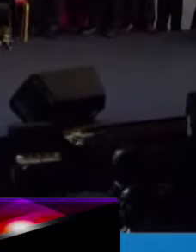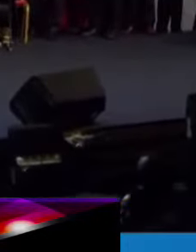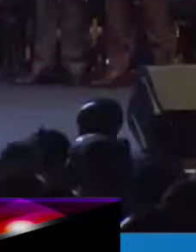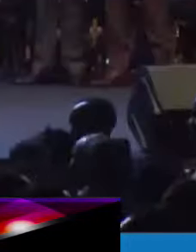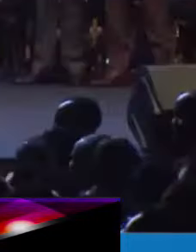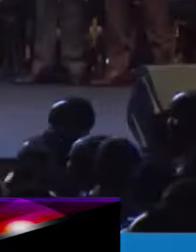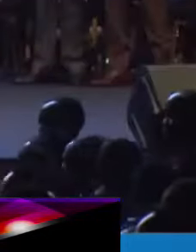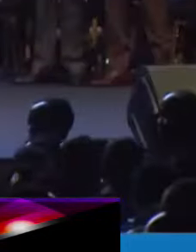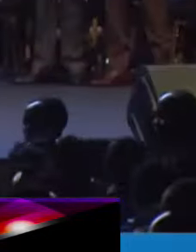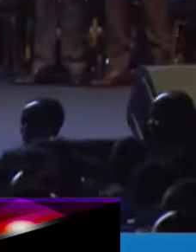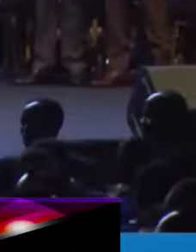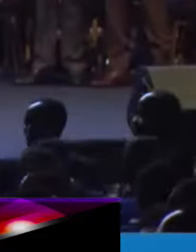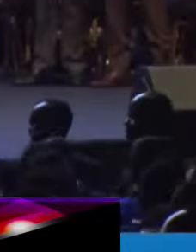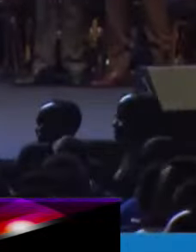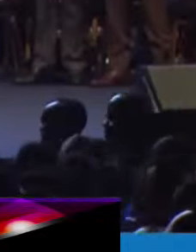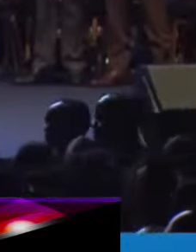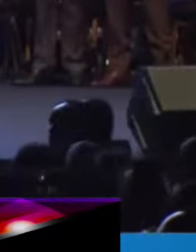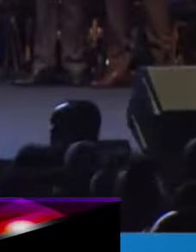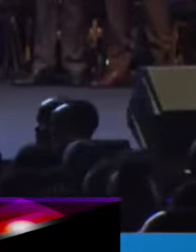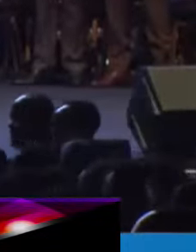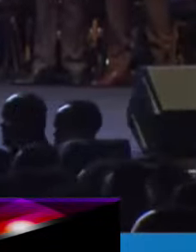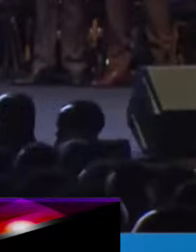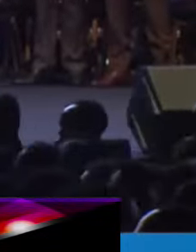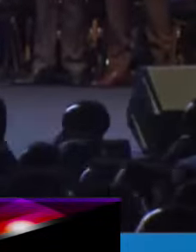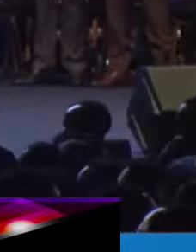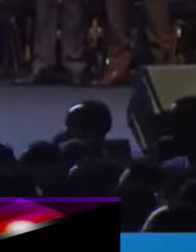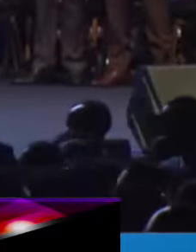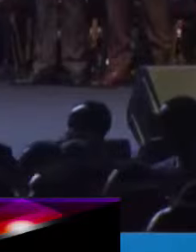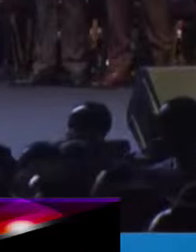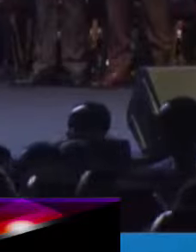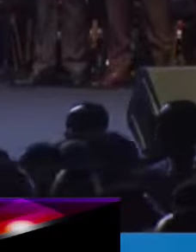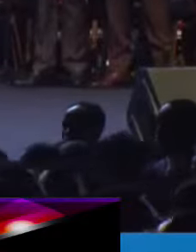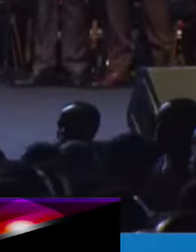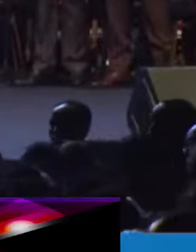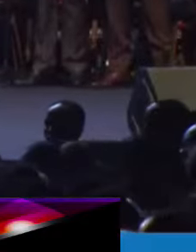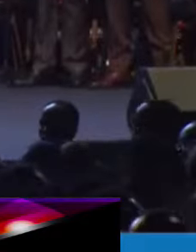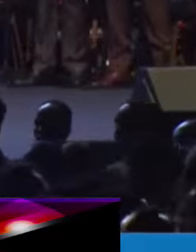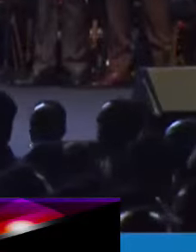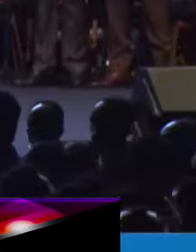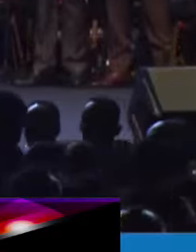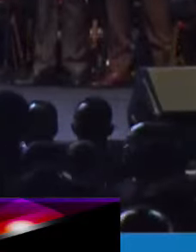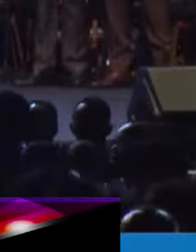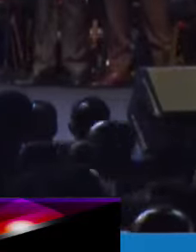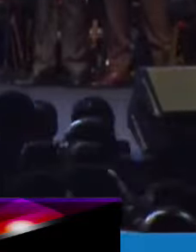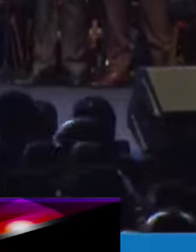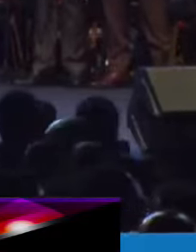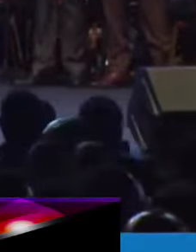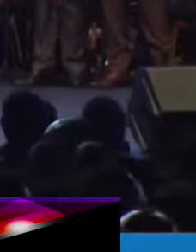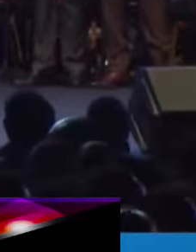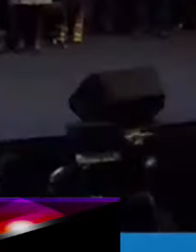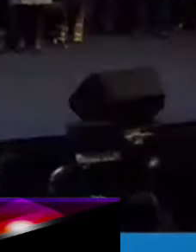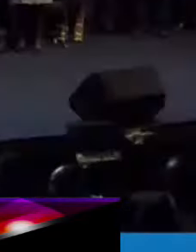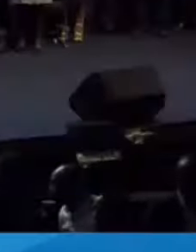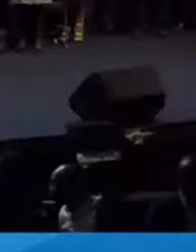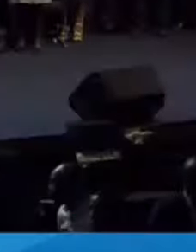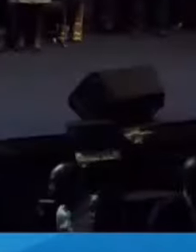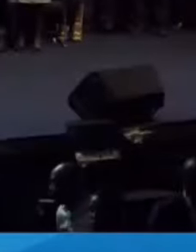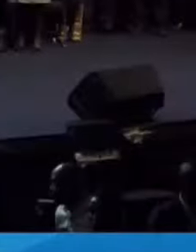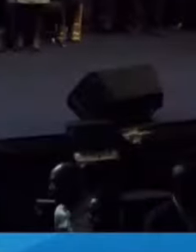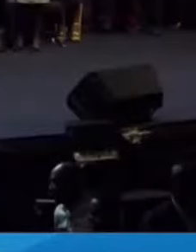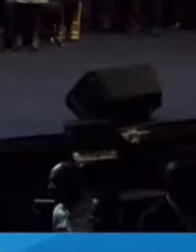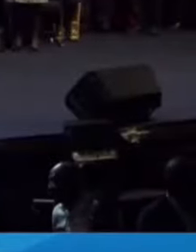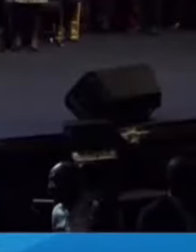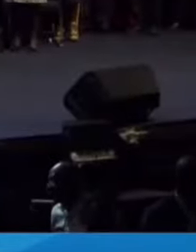sir how many of you agree with me say Amen while you're walking away first the